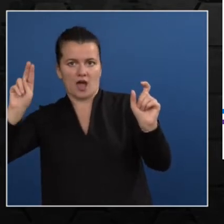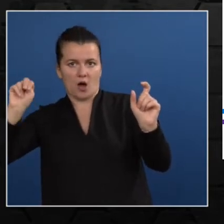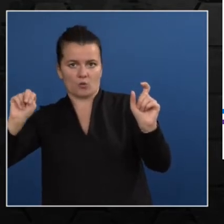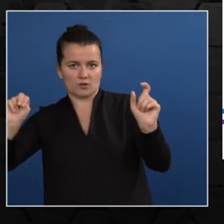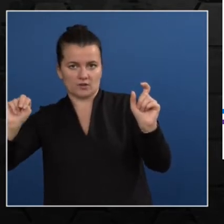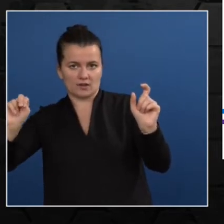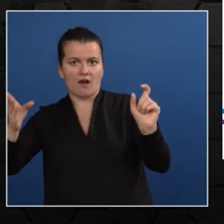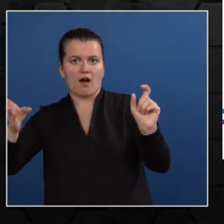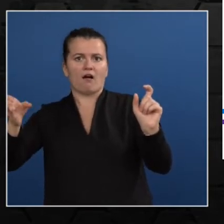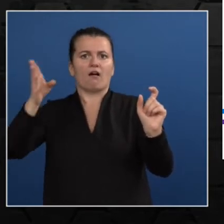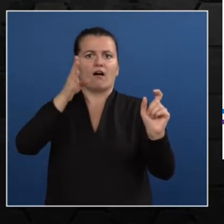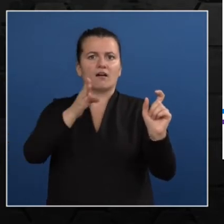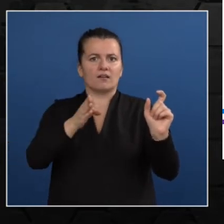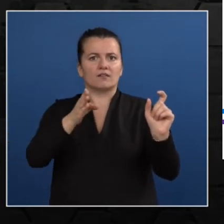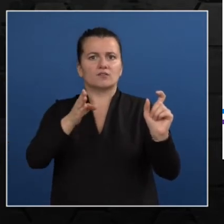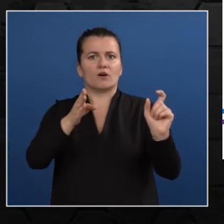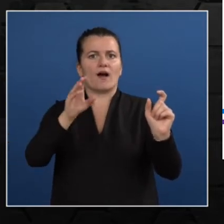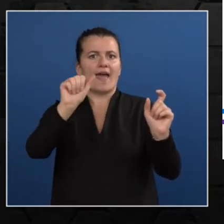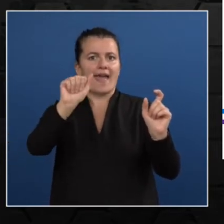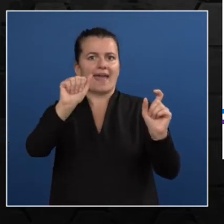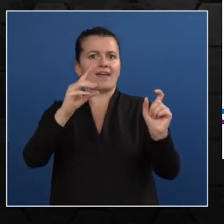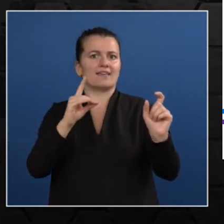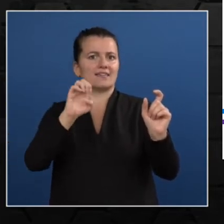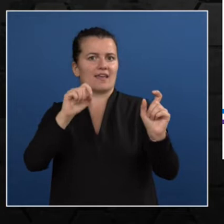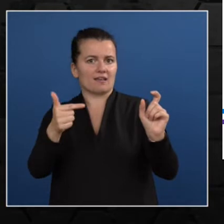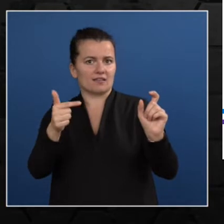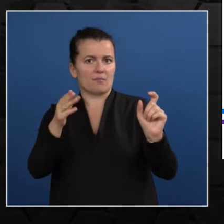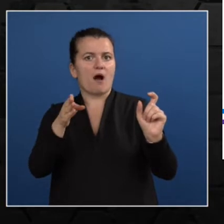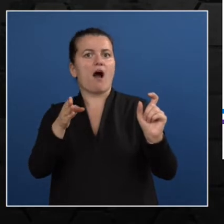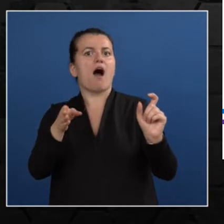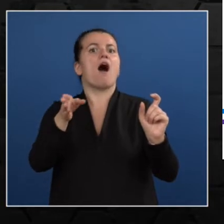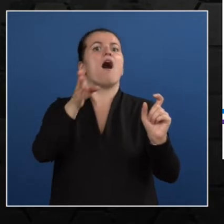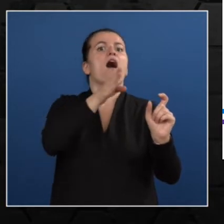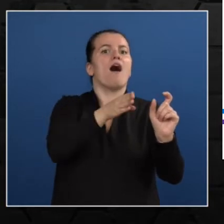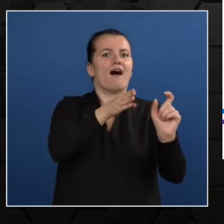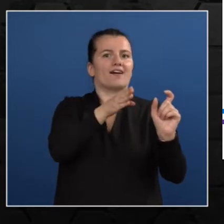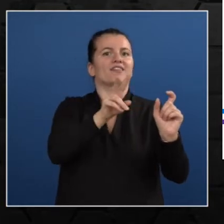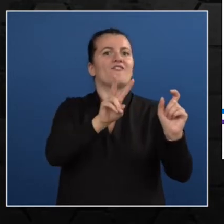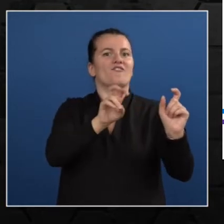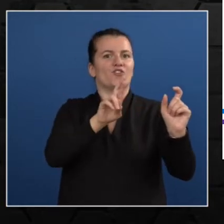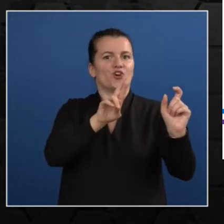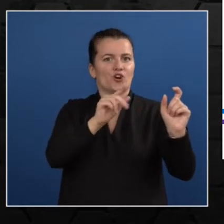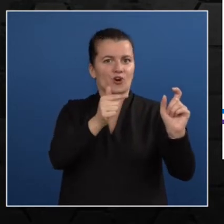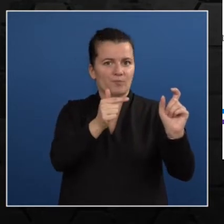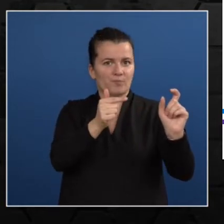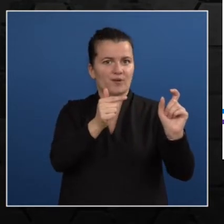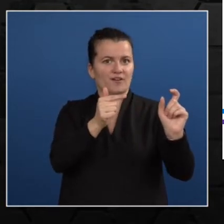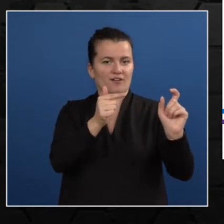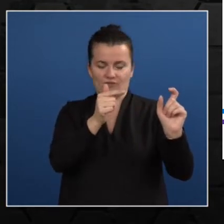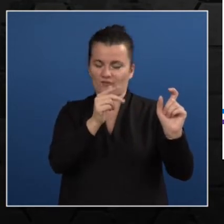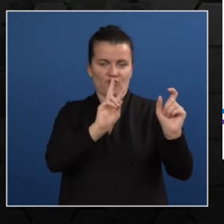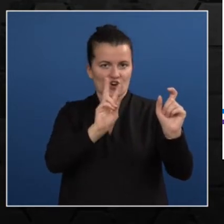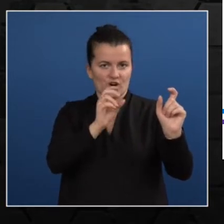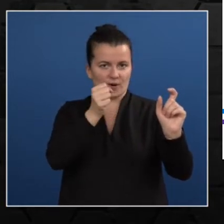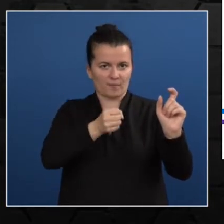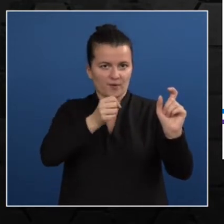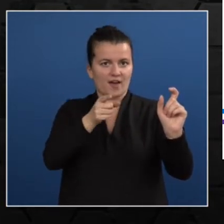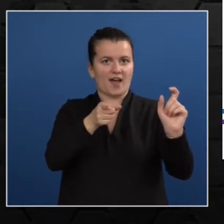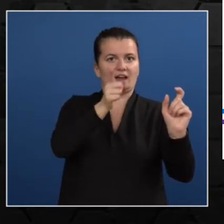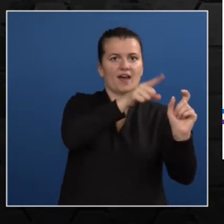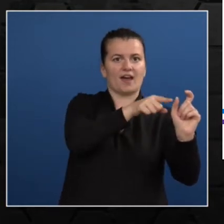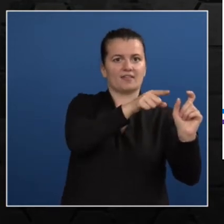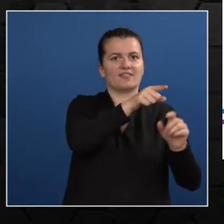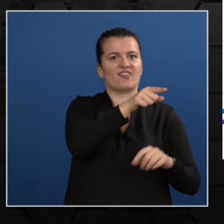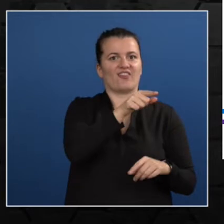a sentence, and the sentence is an attribute of and is the noun subject of this. And you